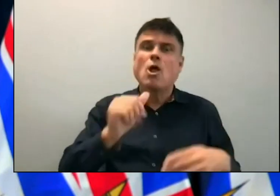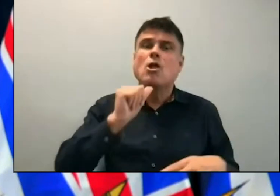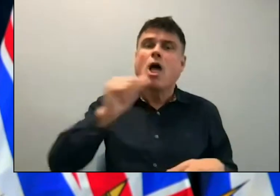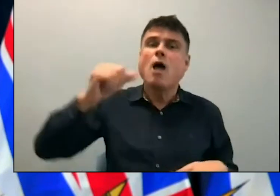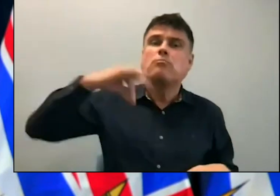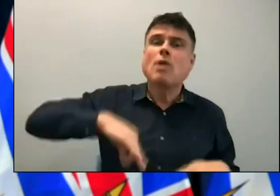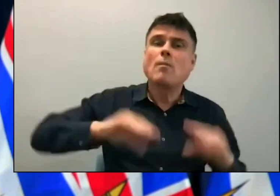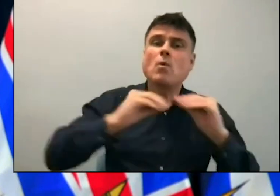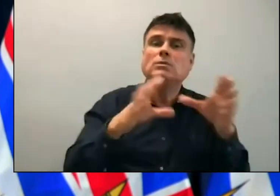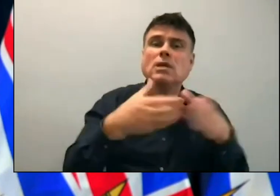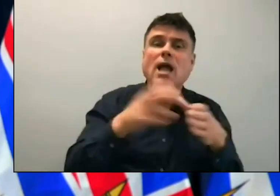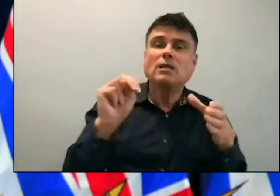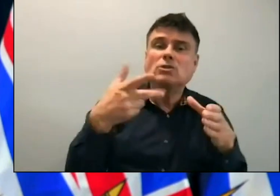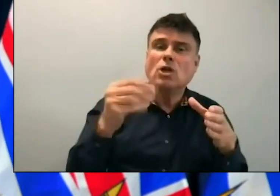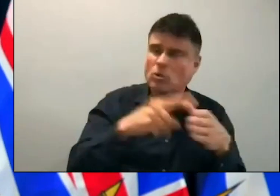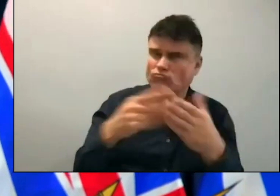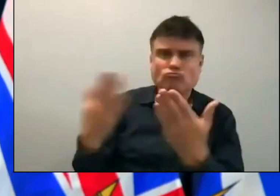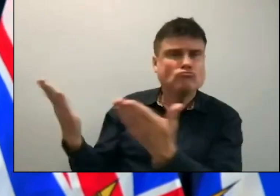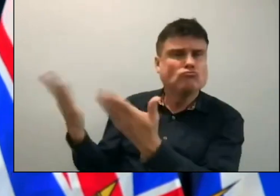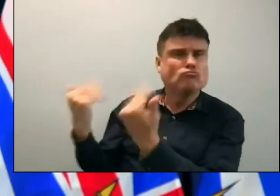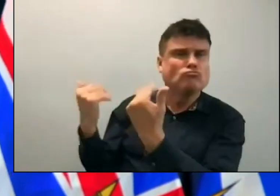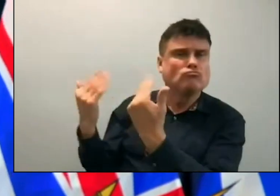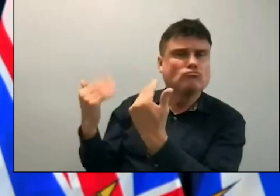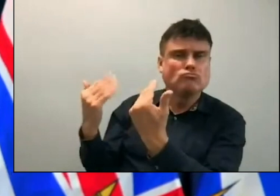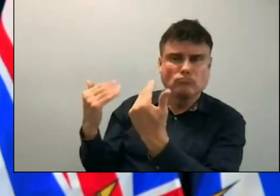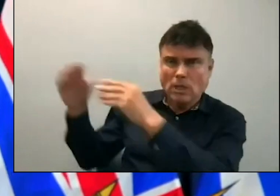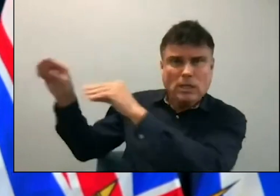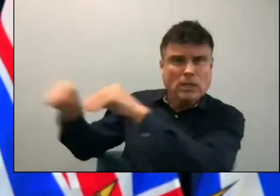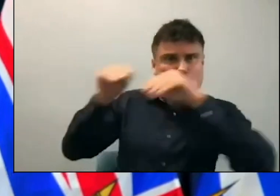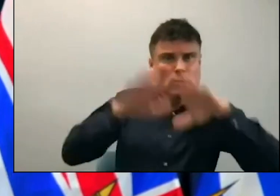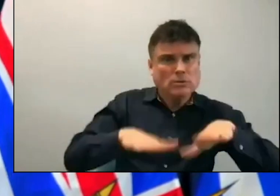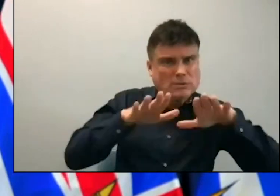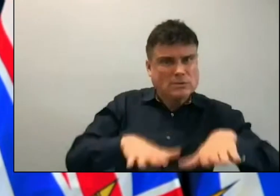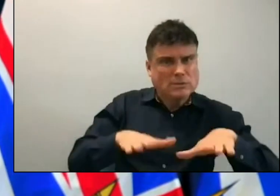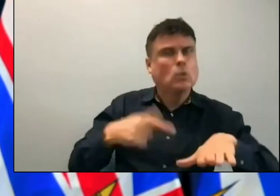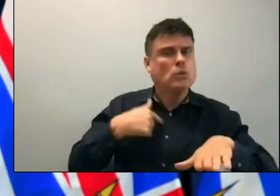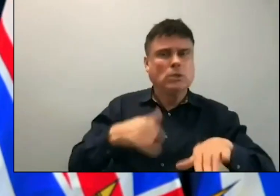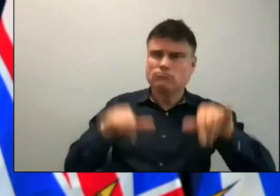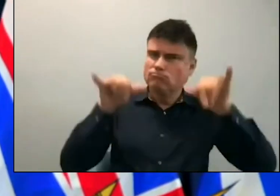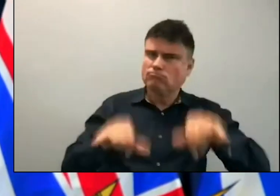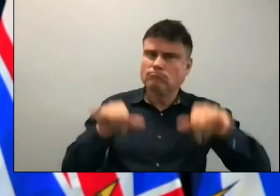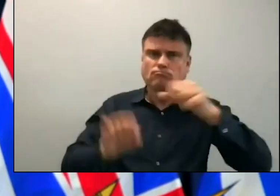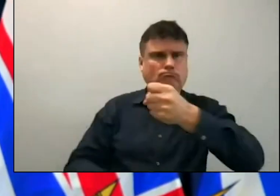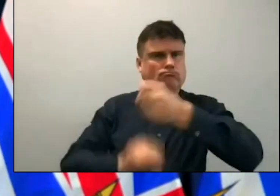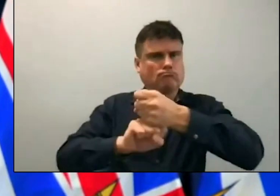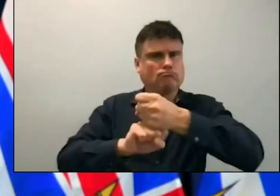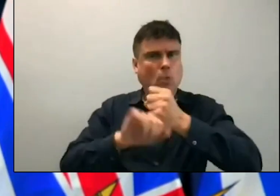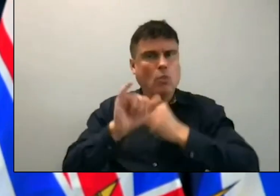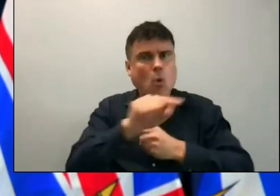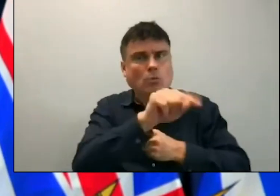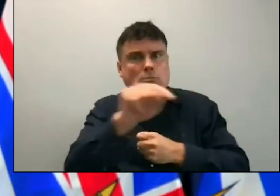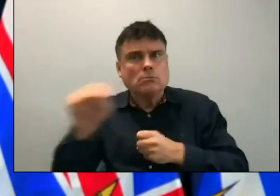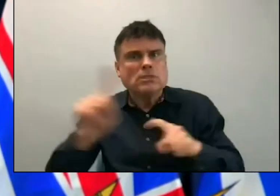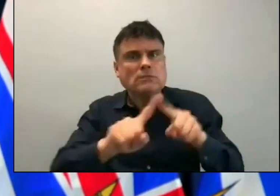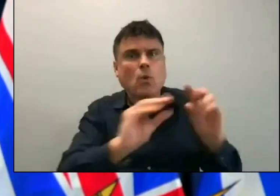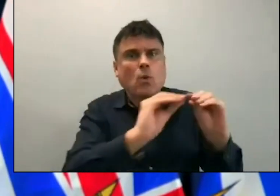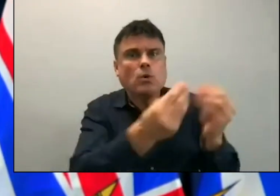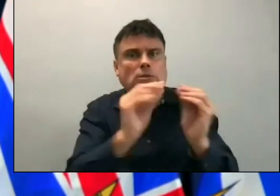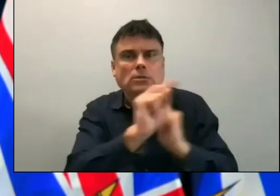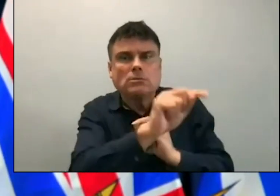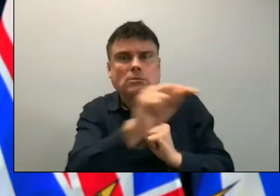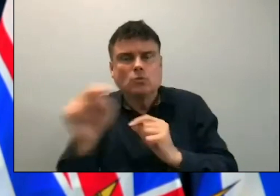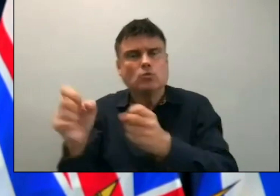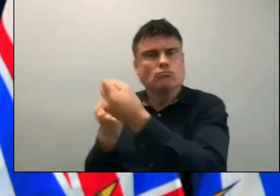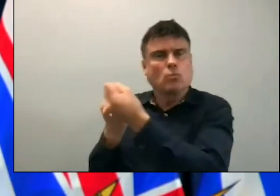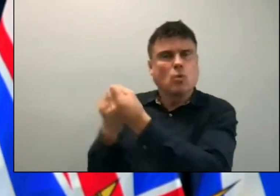of new arrivals to BC. We're going to be continuing to fund those organizations as we have in the past, and offering whatever guidance